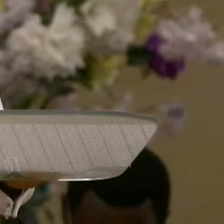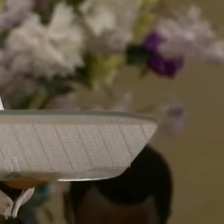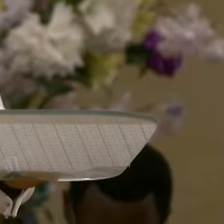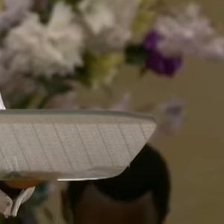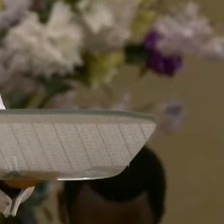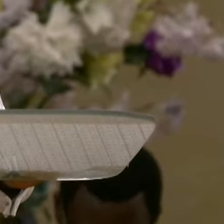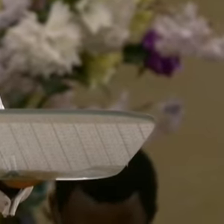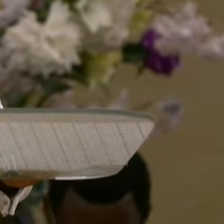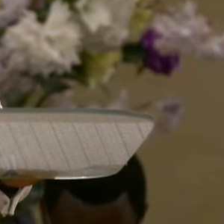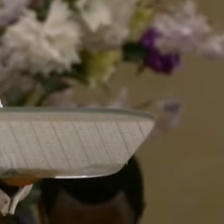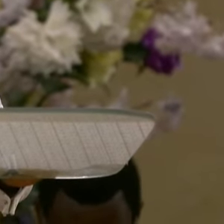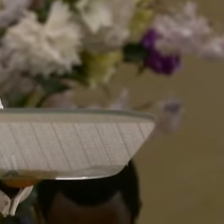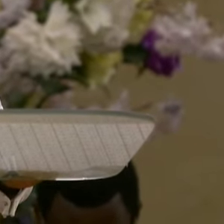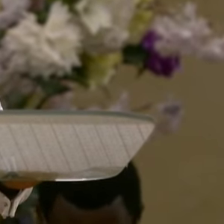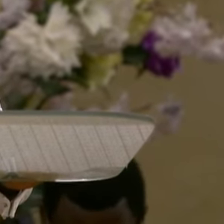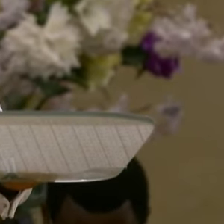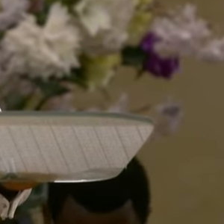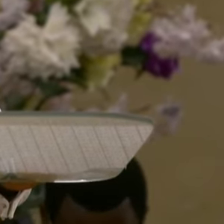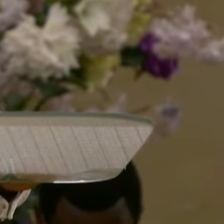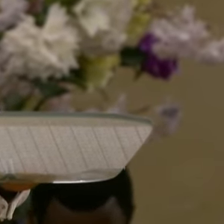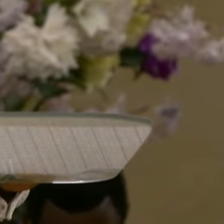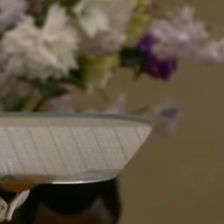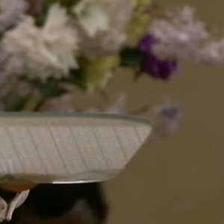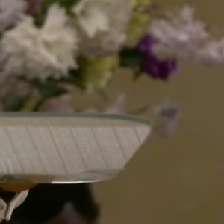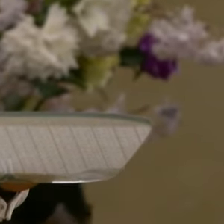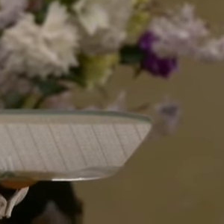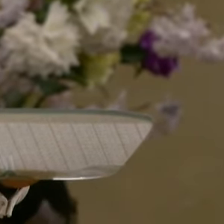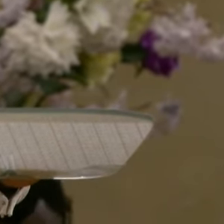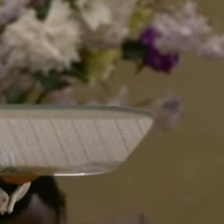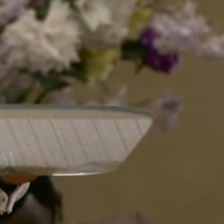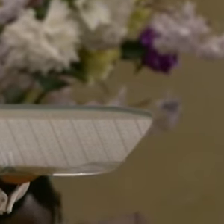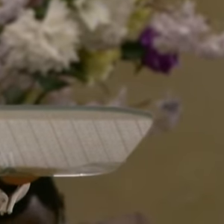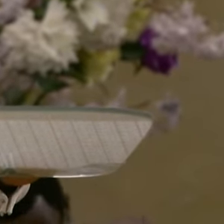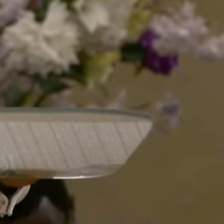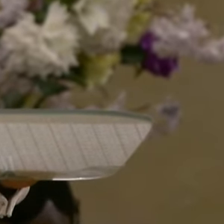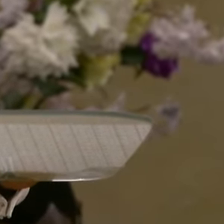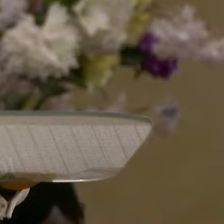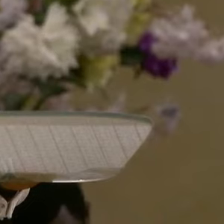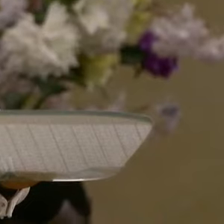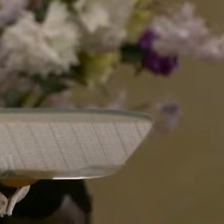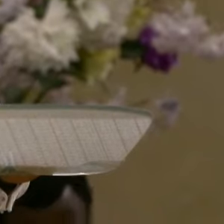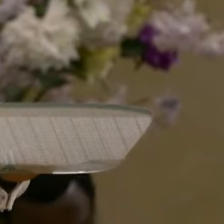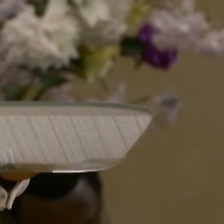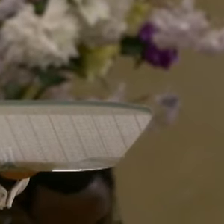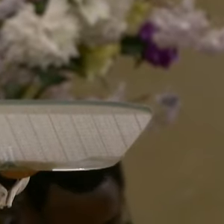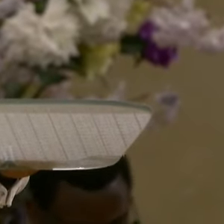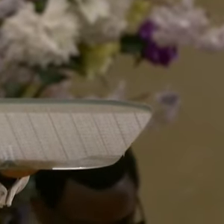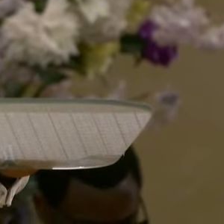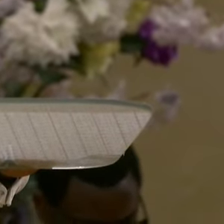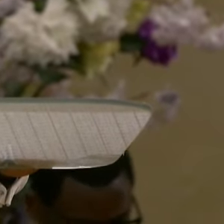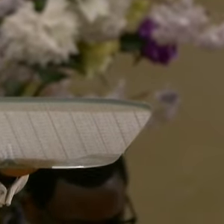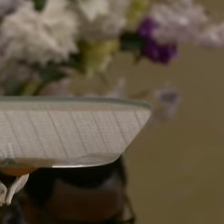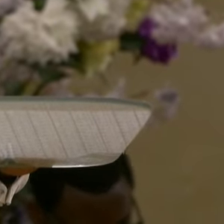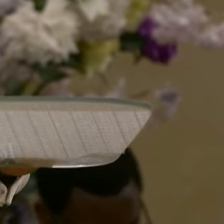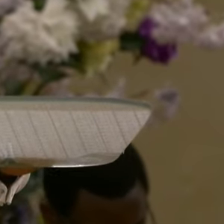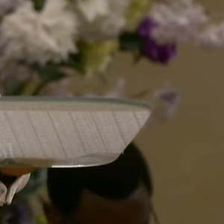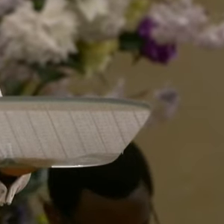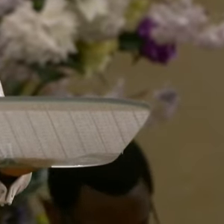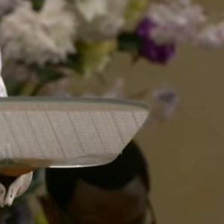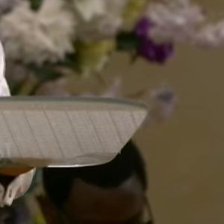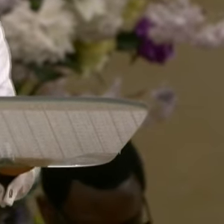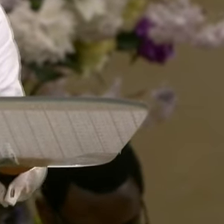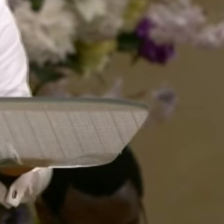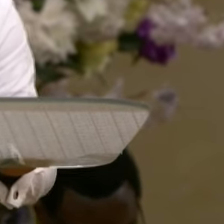Jesus' name. You prepare our hearts even as we praise you even this evening in Jesus'